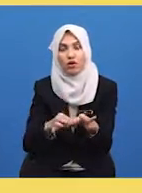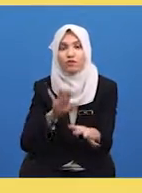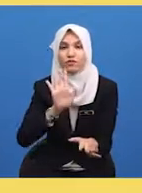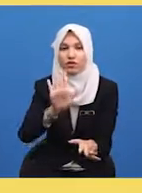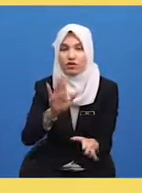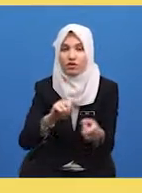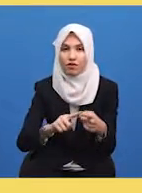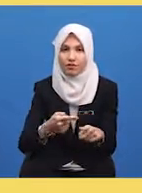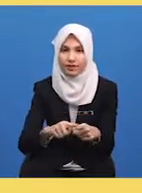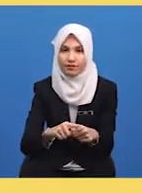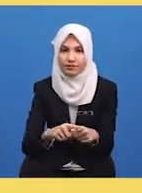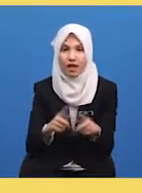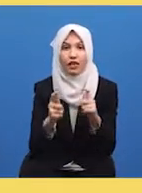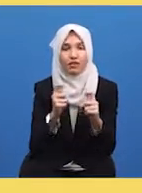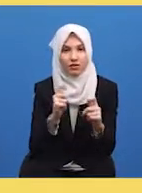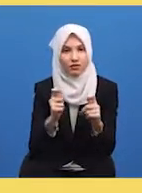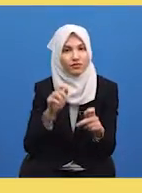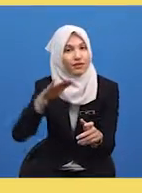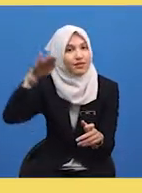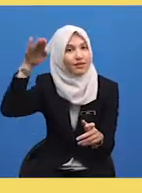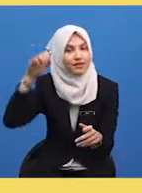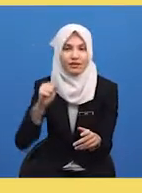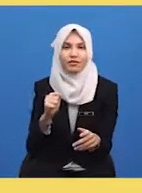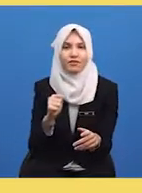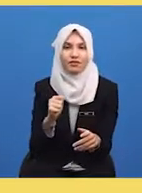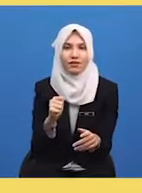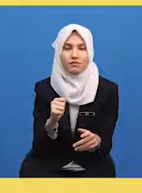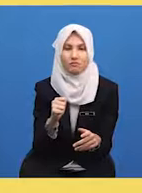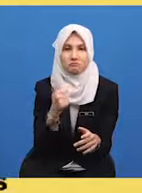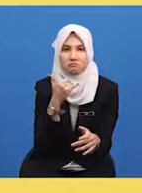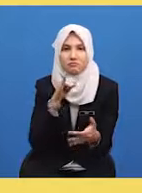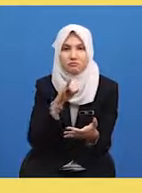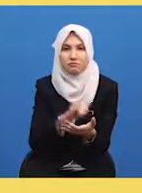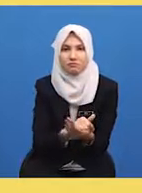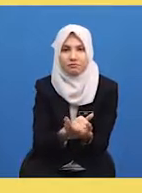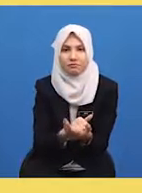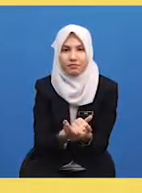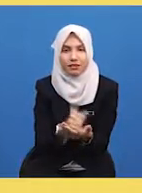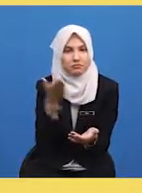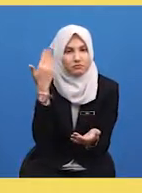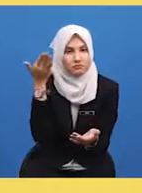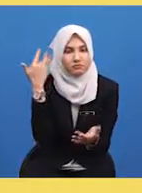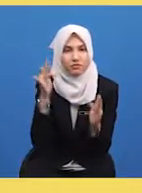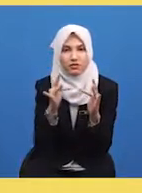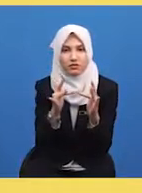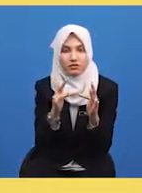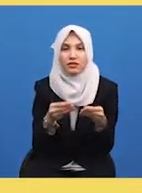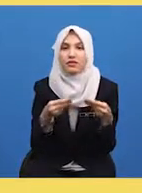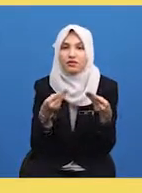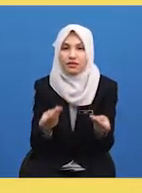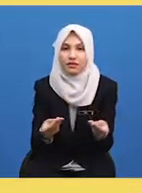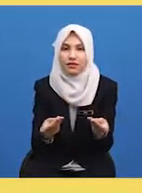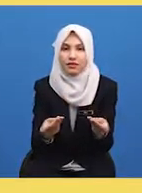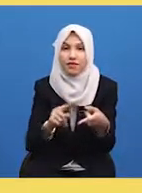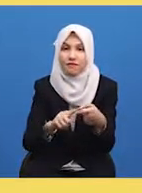Talk to an adult if you have a bad experience online. Tell your friends your